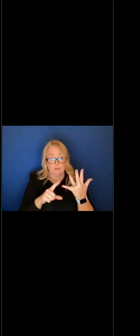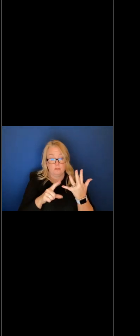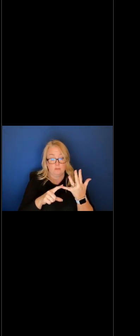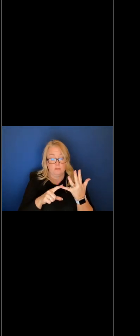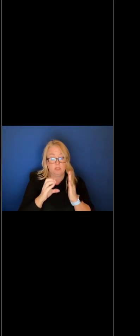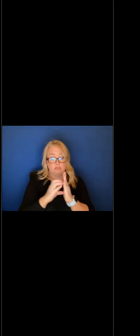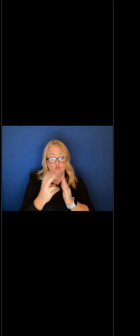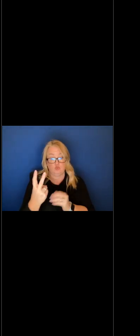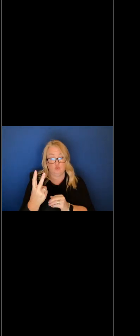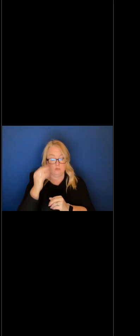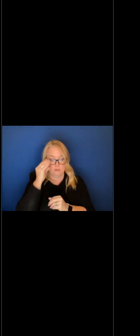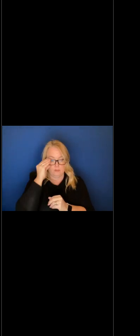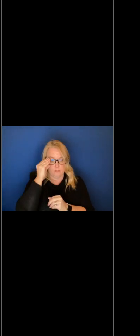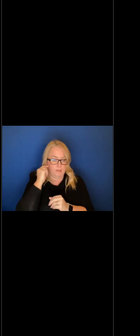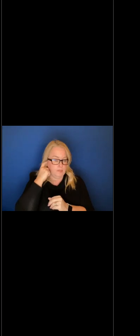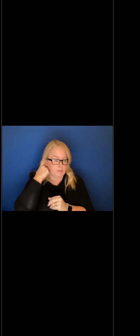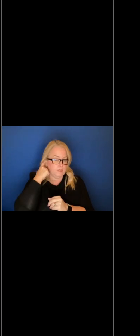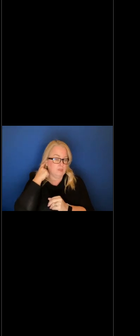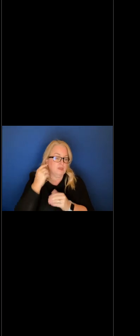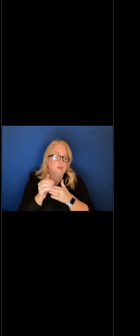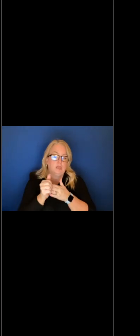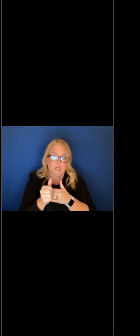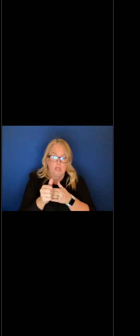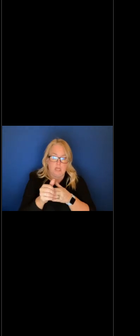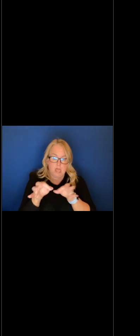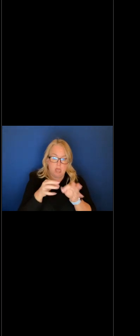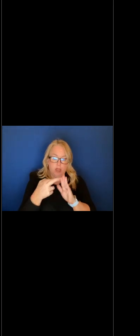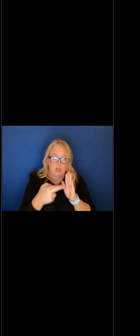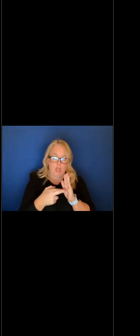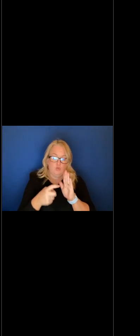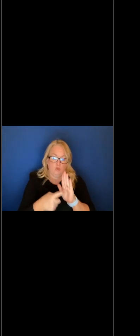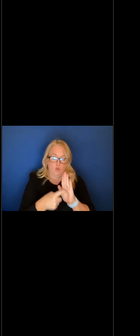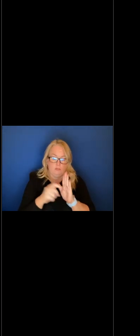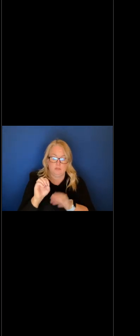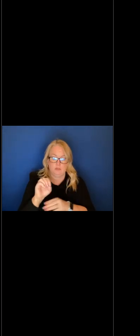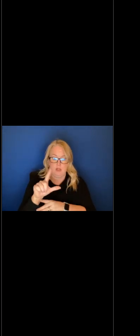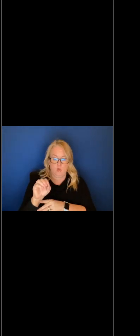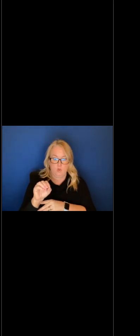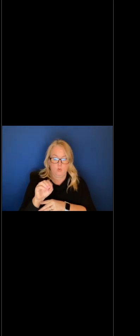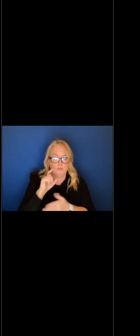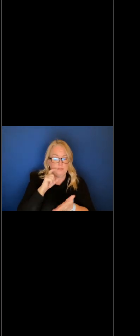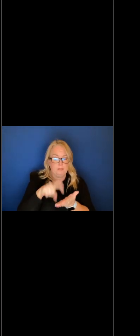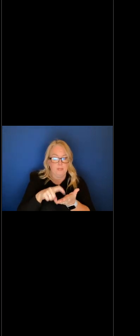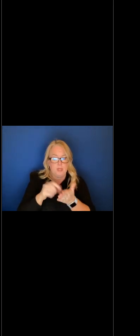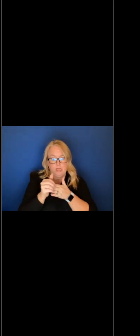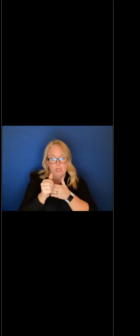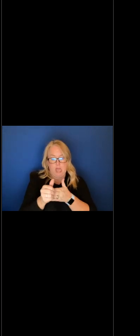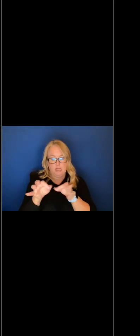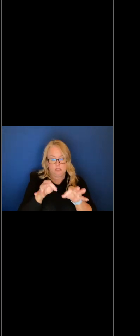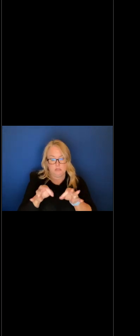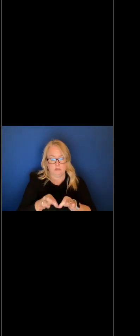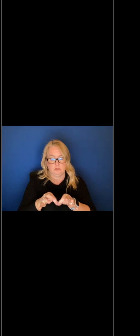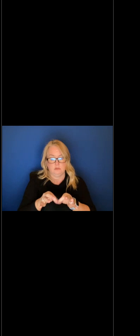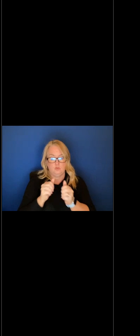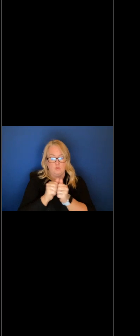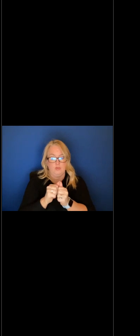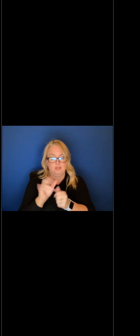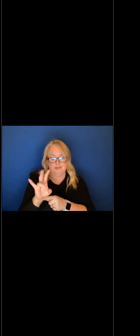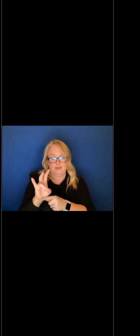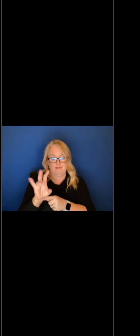Section 2, guideline requirements. ELO, Identify guidance concerning the